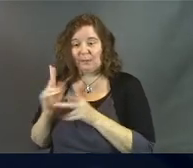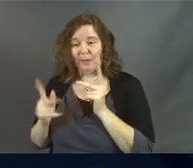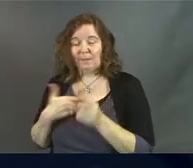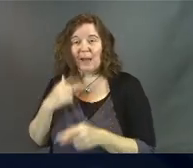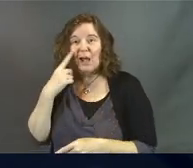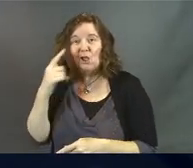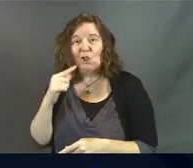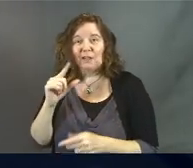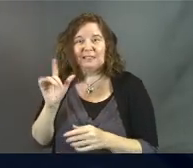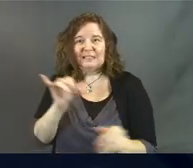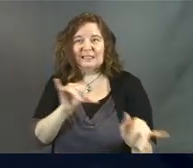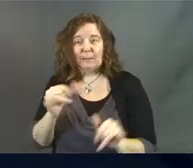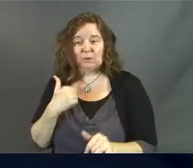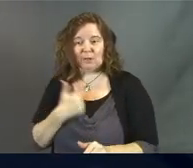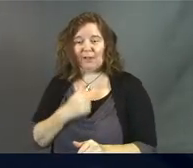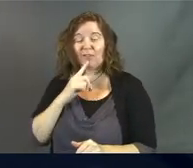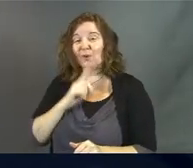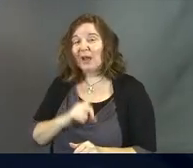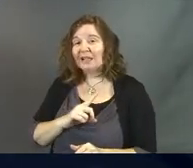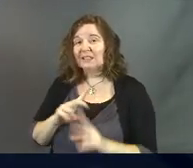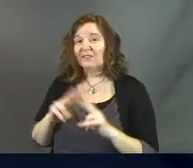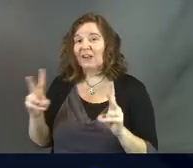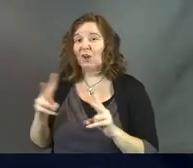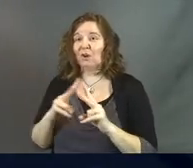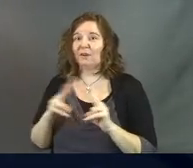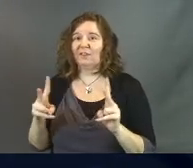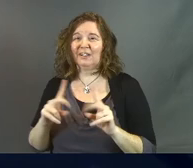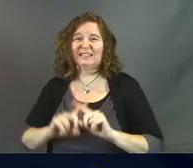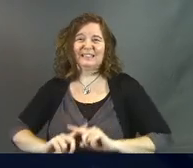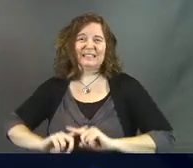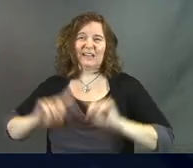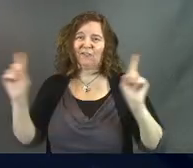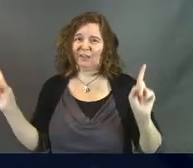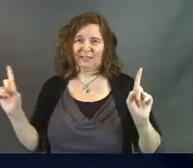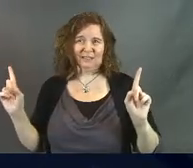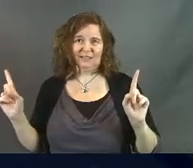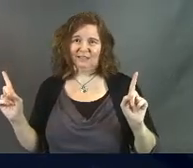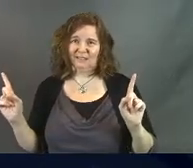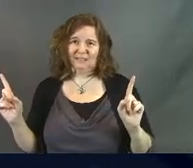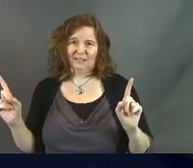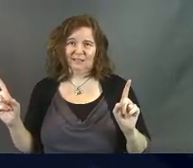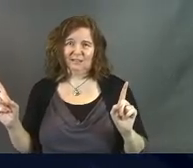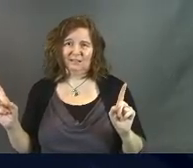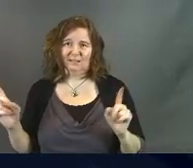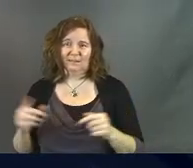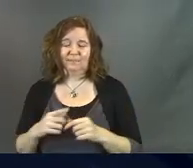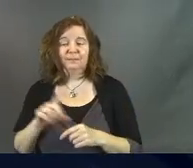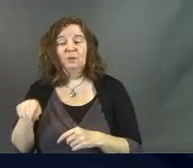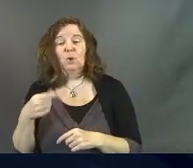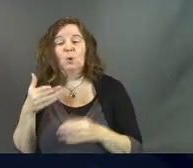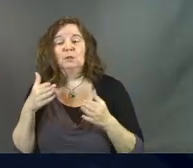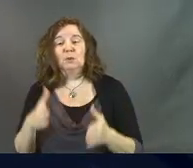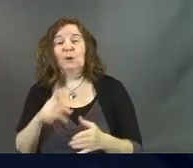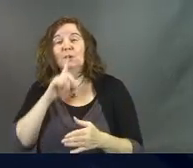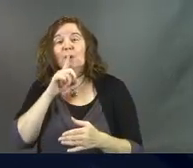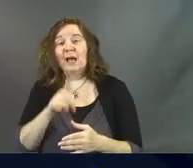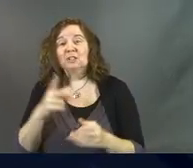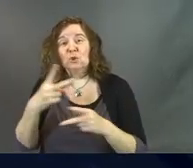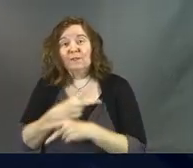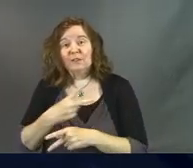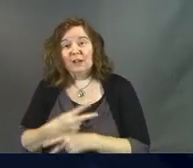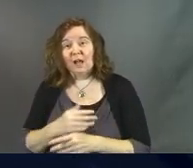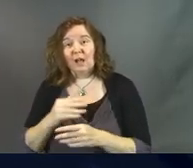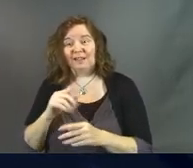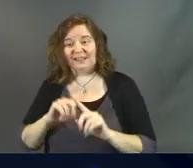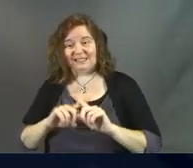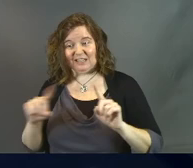people might look a bit similar to us, they're actually very vastly different. And the only way to actually figure out